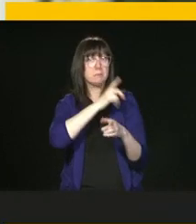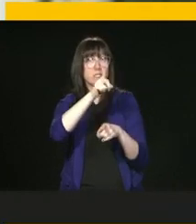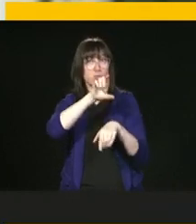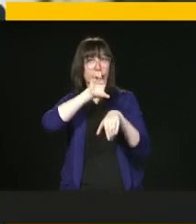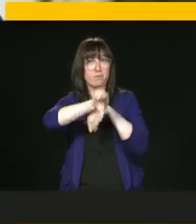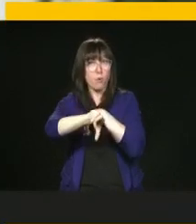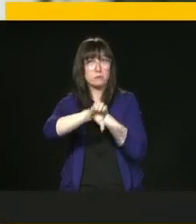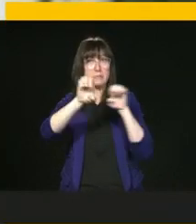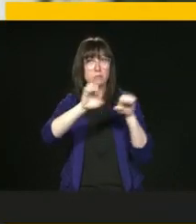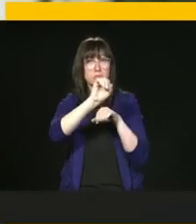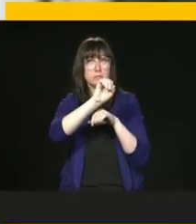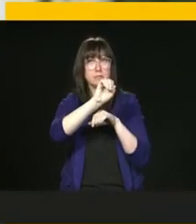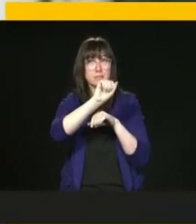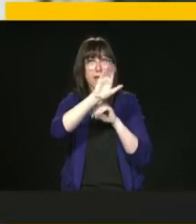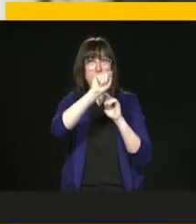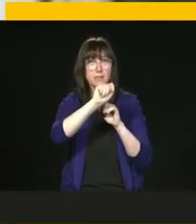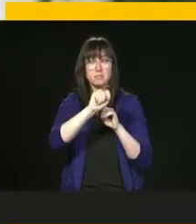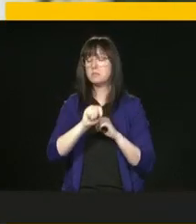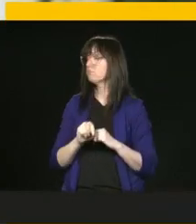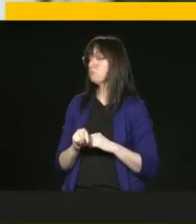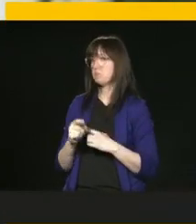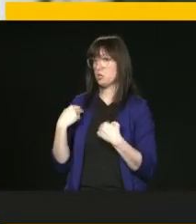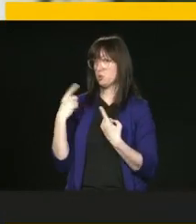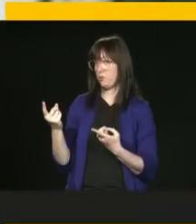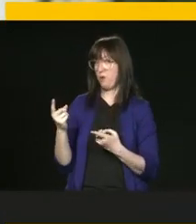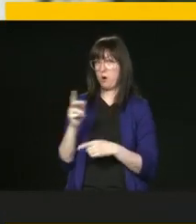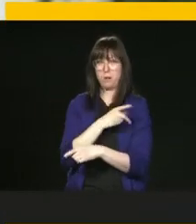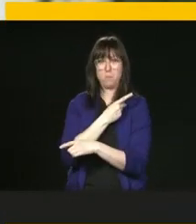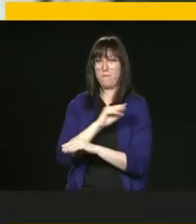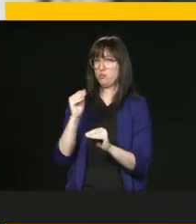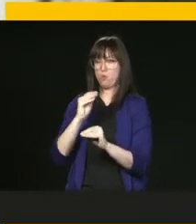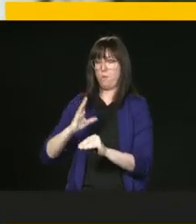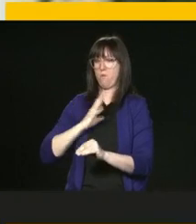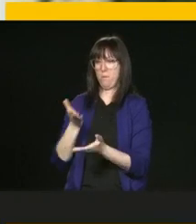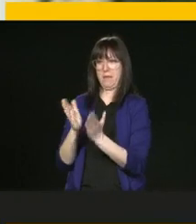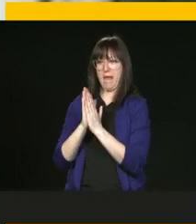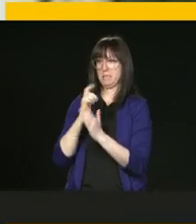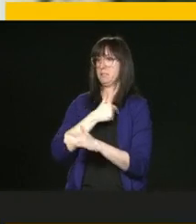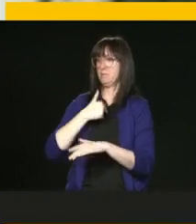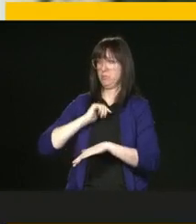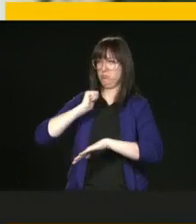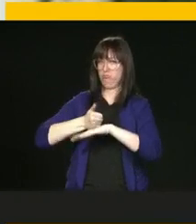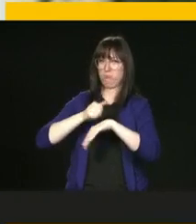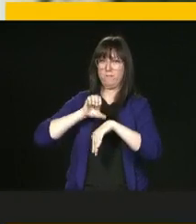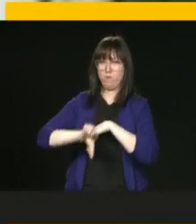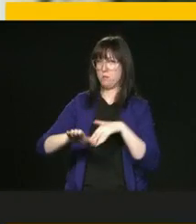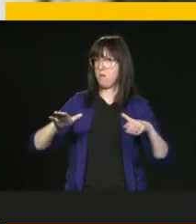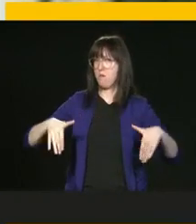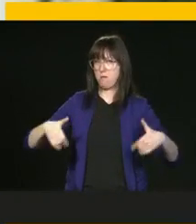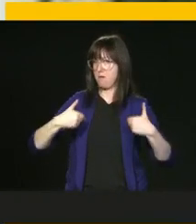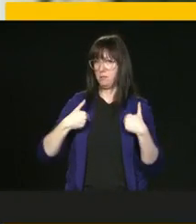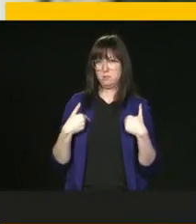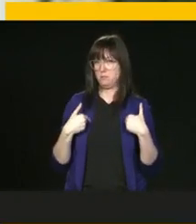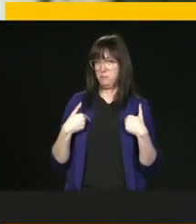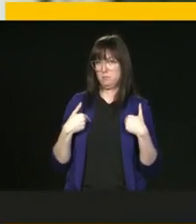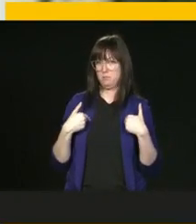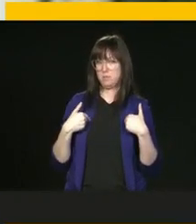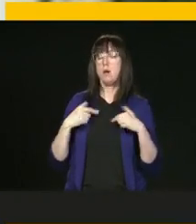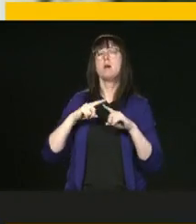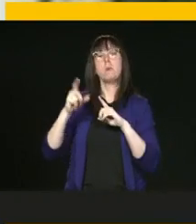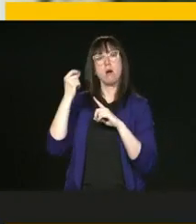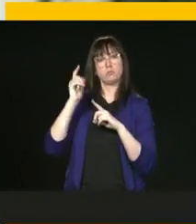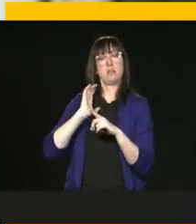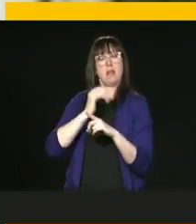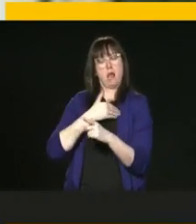Emergency Measures Act? No province has yet formally or officially asked us to invoke that act. Of course, that is part of